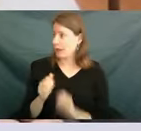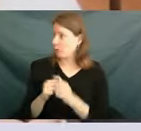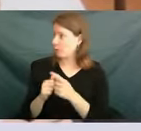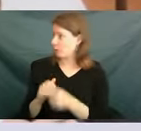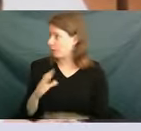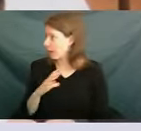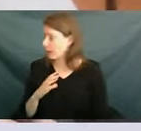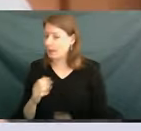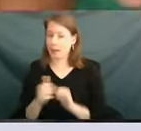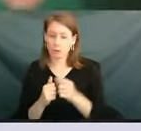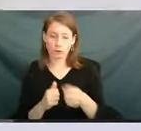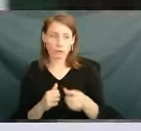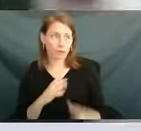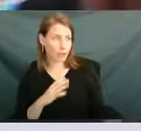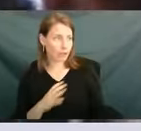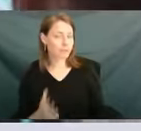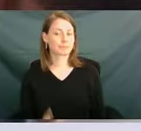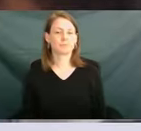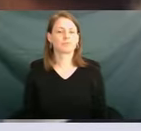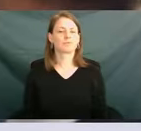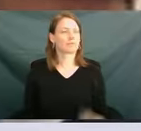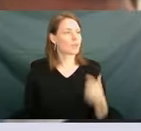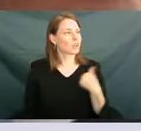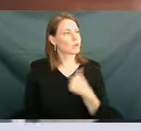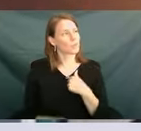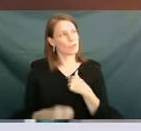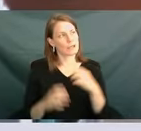every Wednesday, and